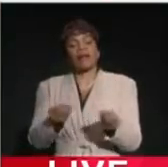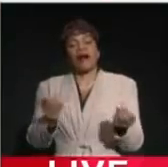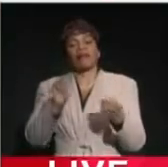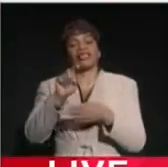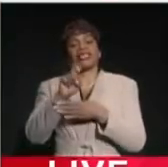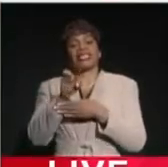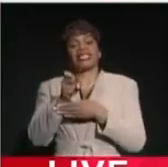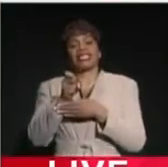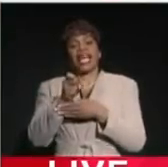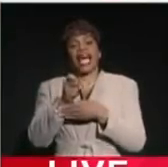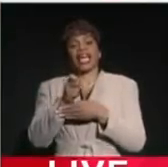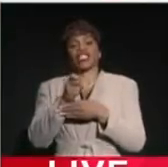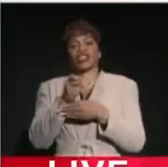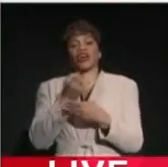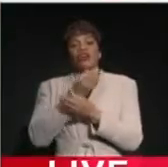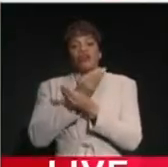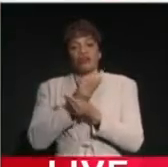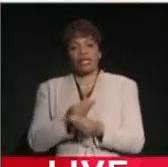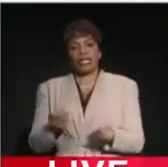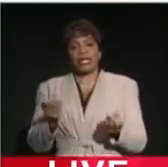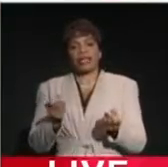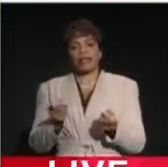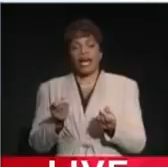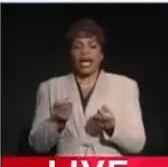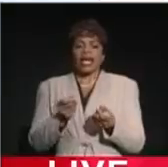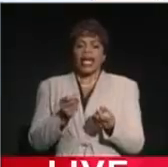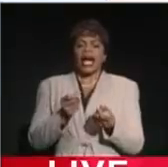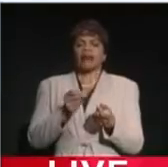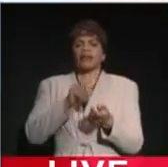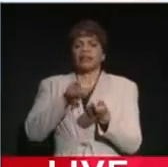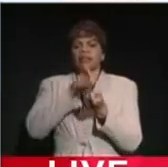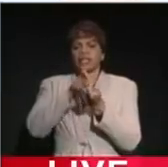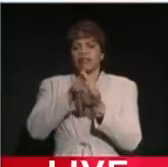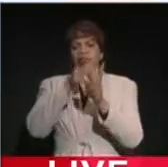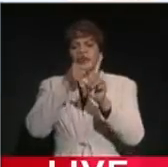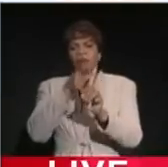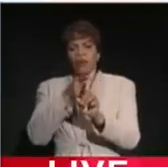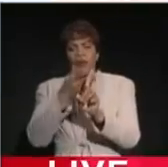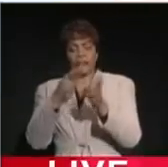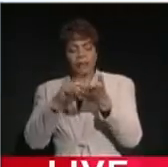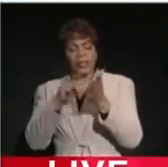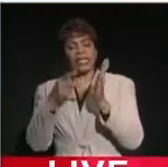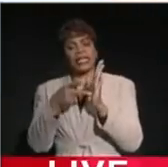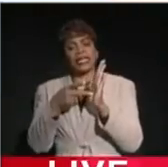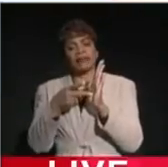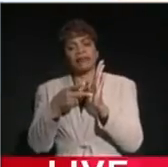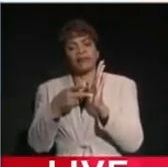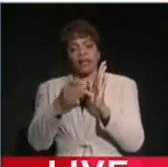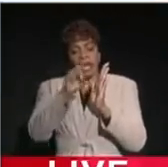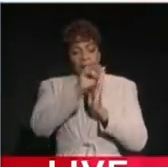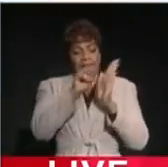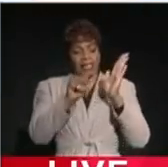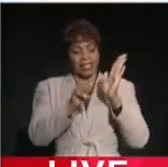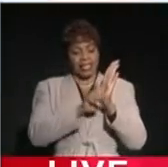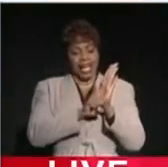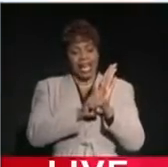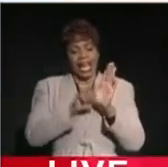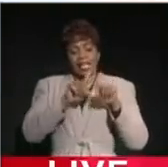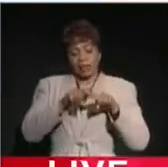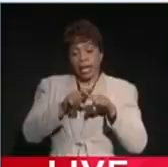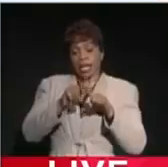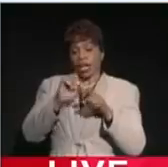school portion of your local taxes hits a certain point, breaker kicks in, and then the state, depending on the